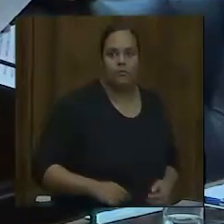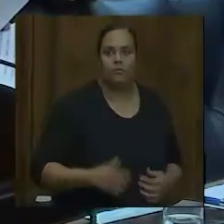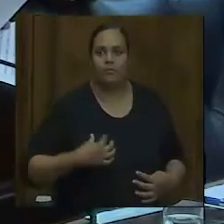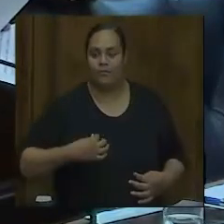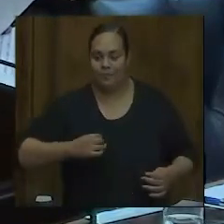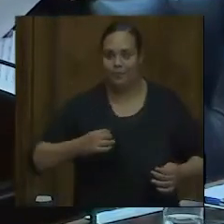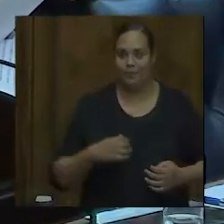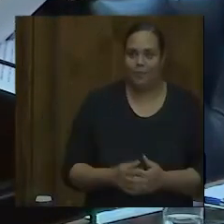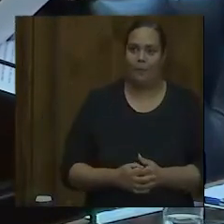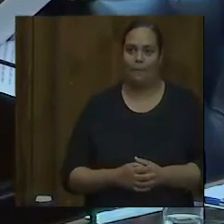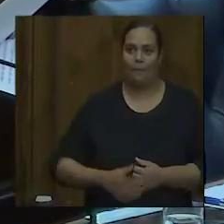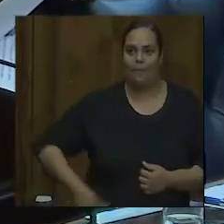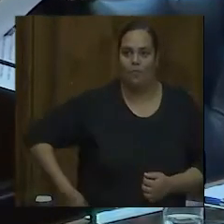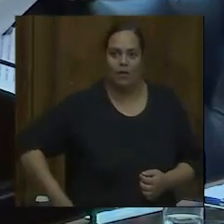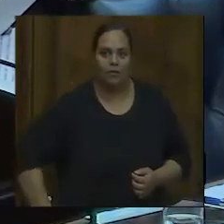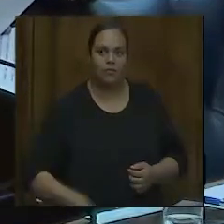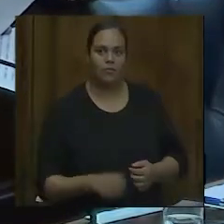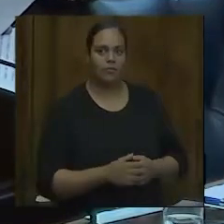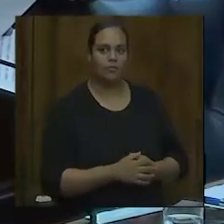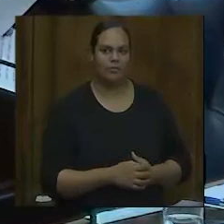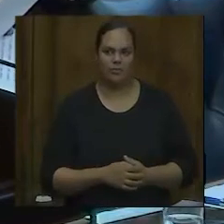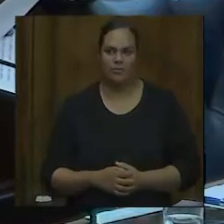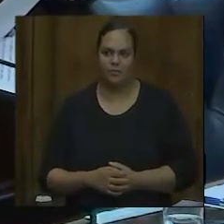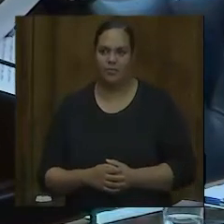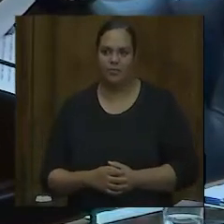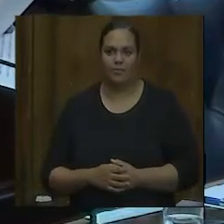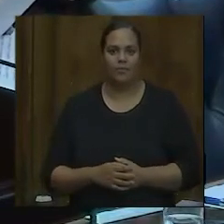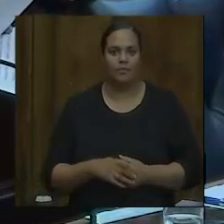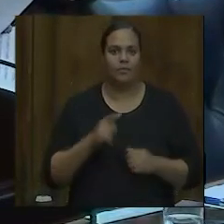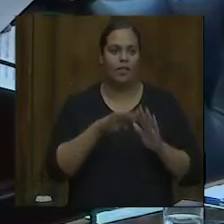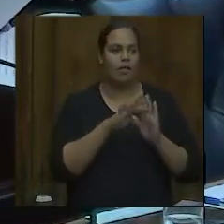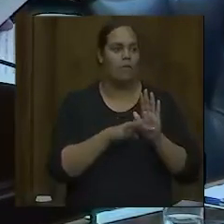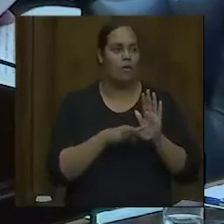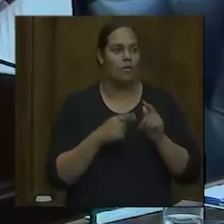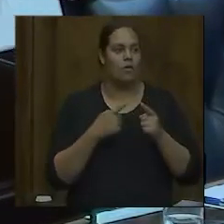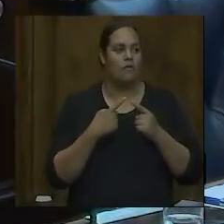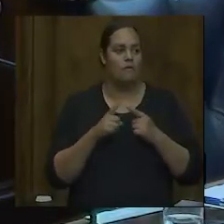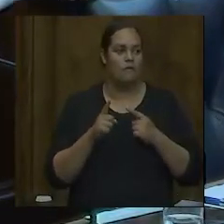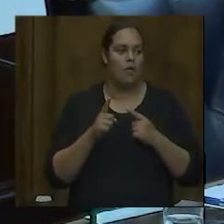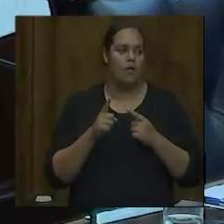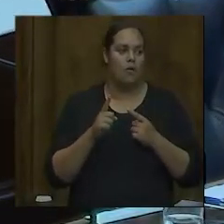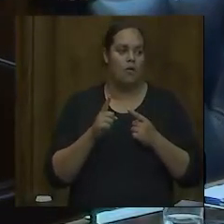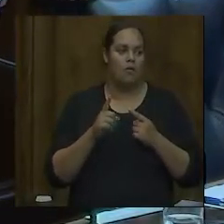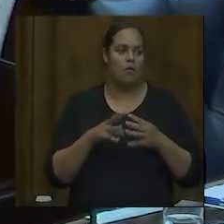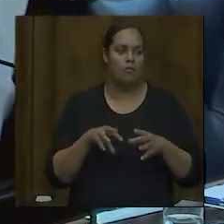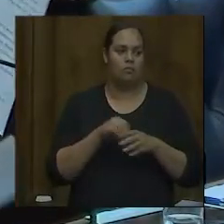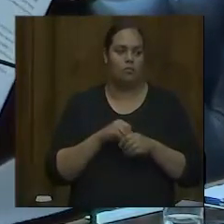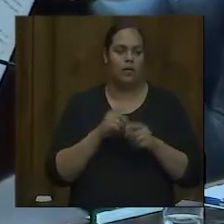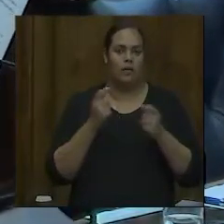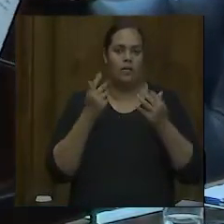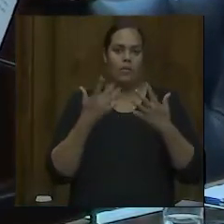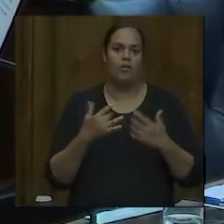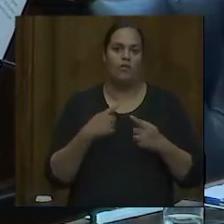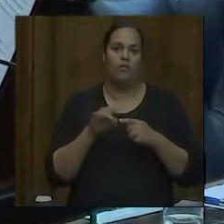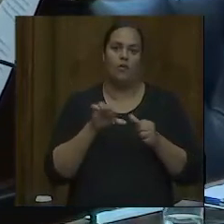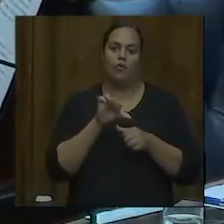employees is decreased. Is the department retrenching staff? Budget for